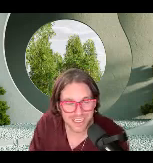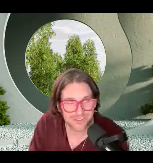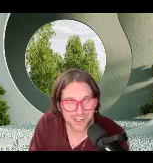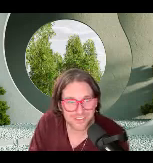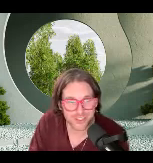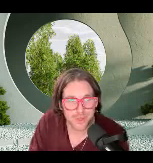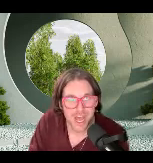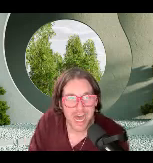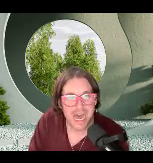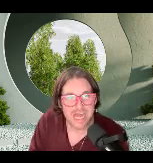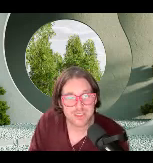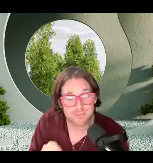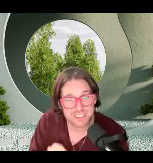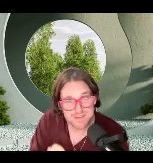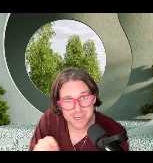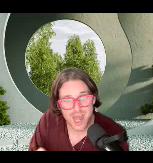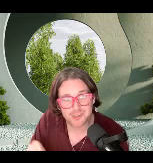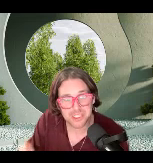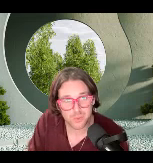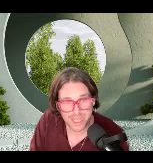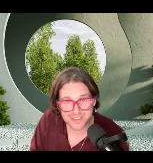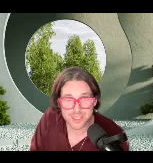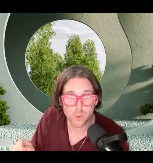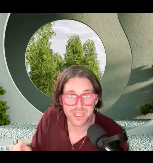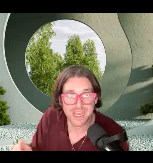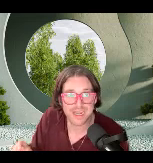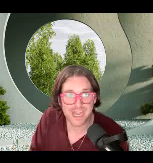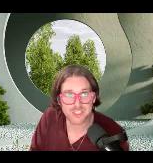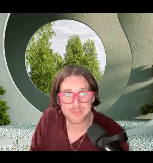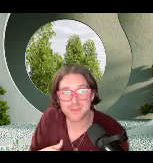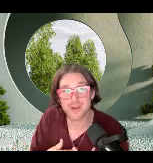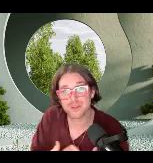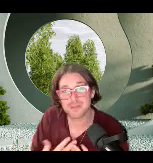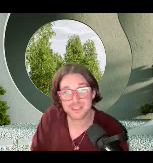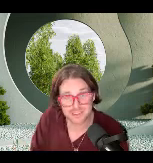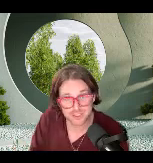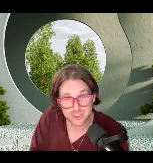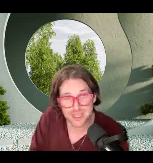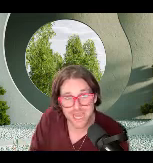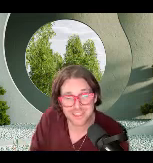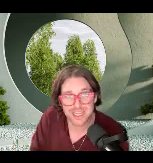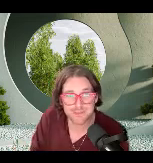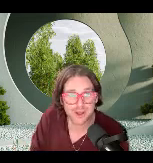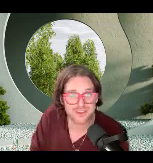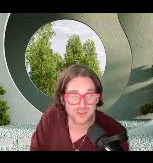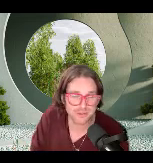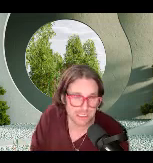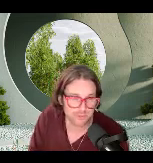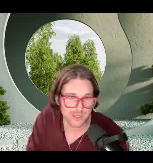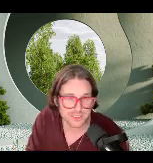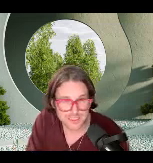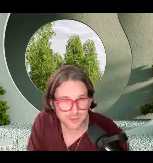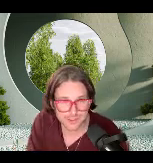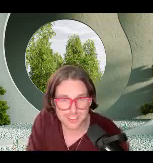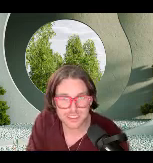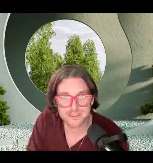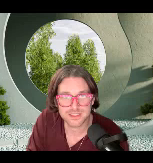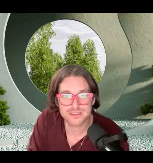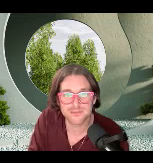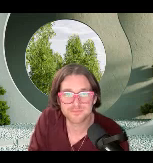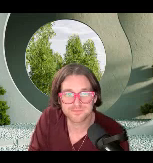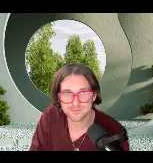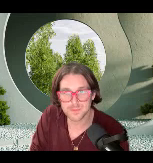can see in front of you, on specific concrete ways that we can actually not only meet these UDL guidelines, but also create more accessible